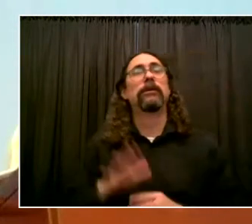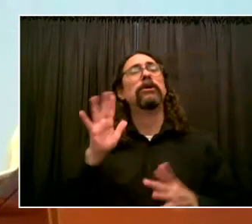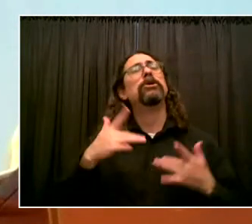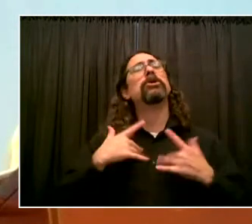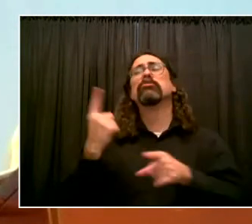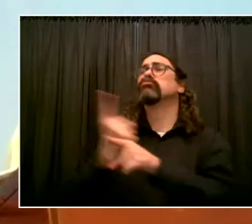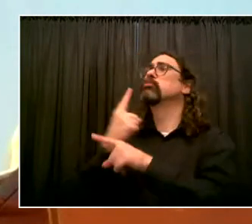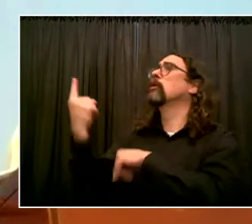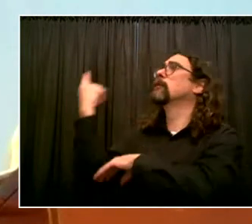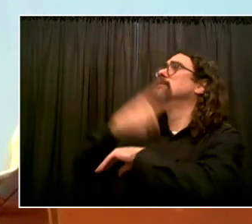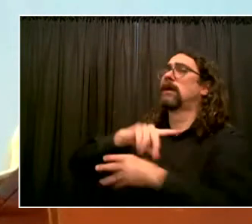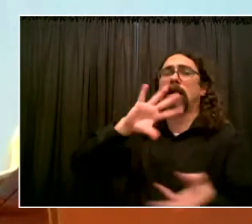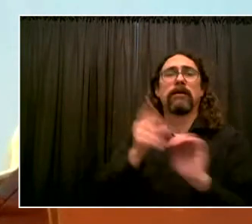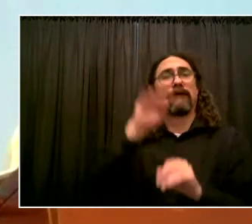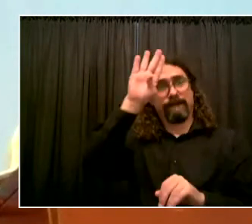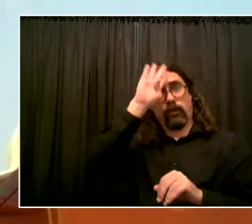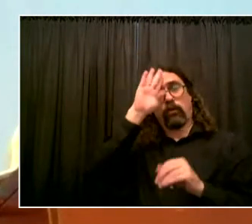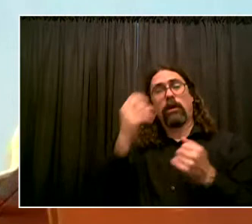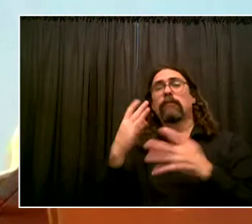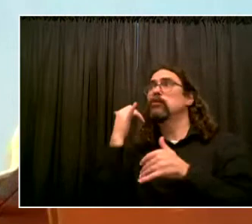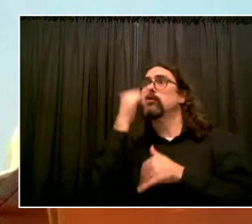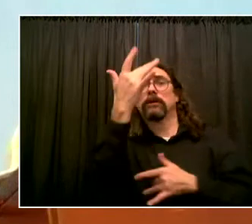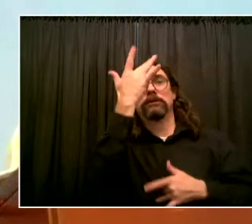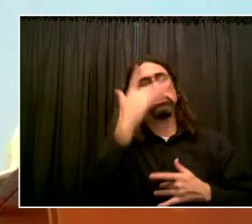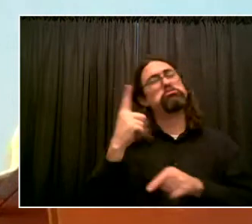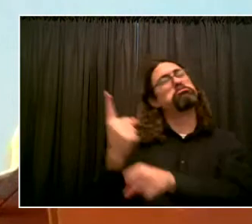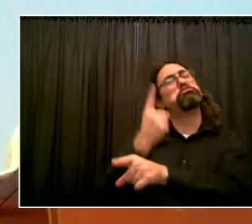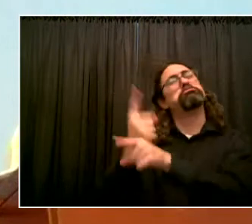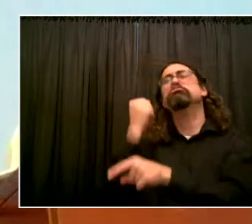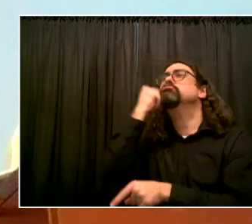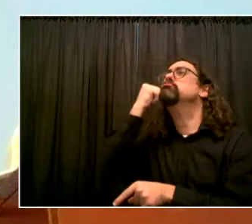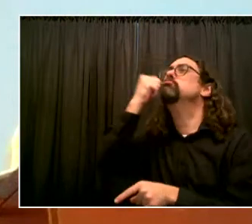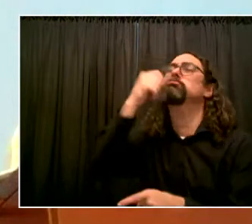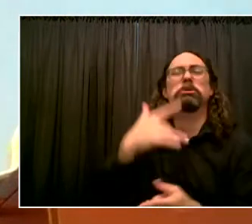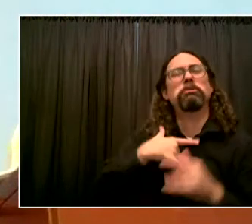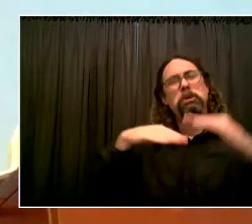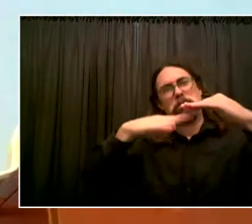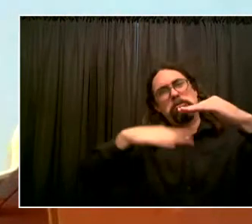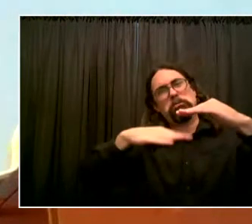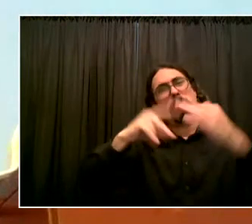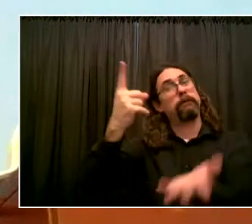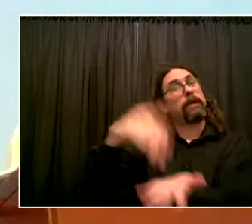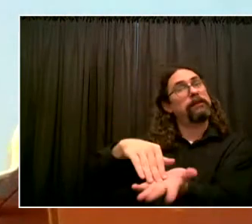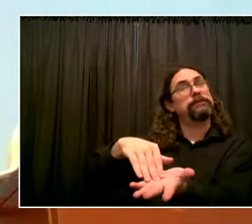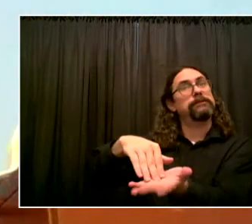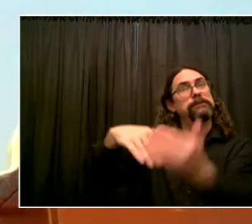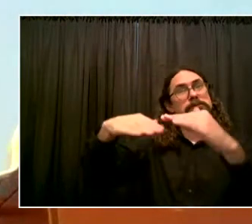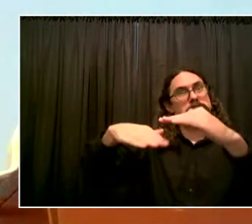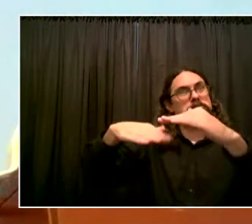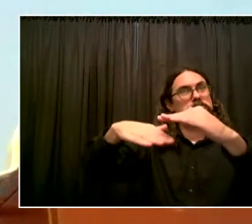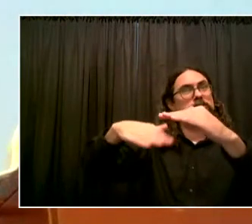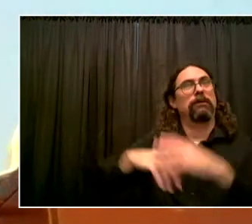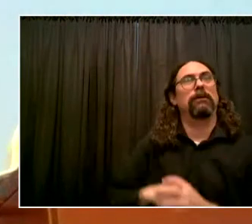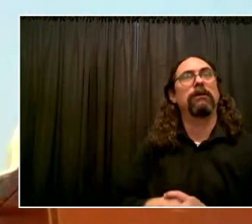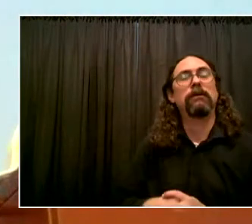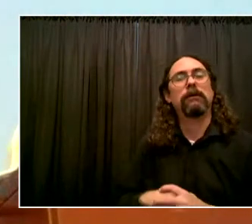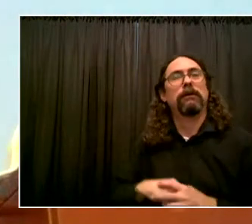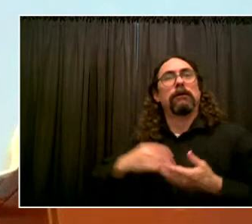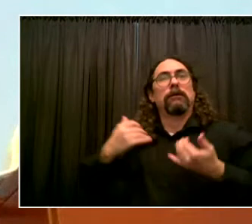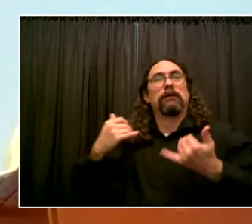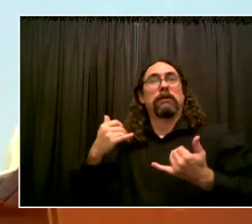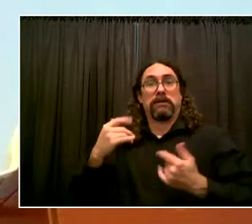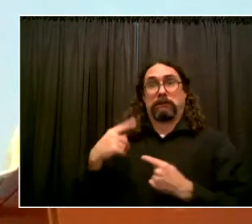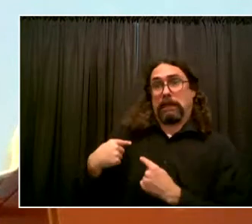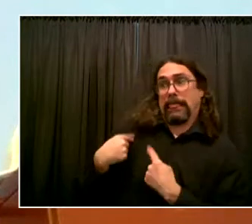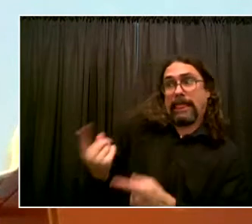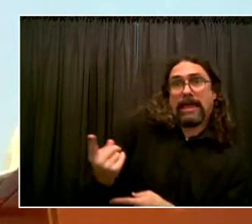in and day out. And as you said, this is the biggest consequence here for each individual is the moral consequence, but